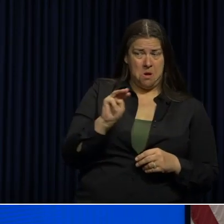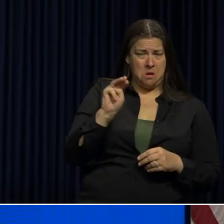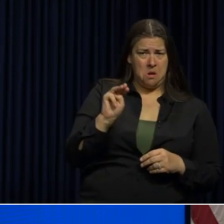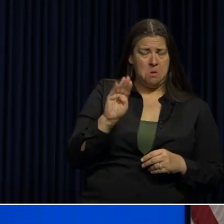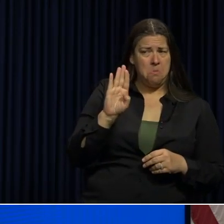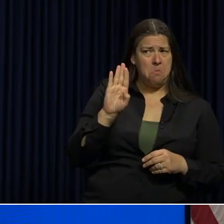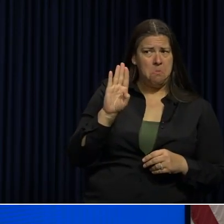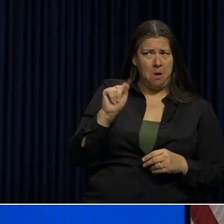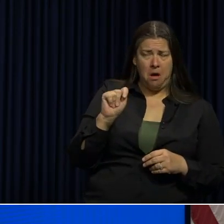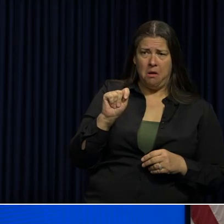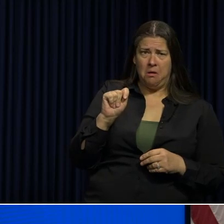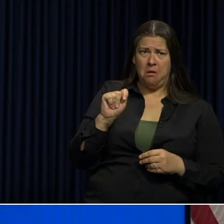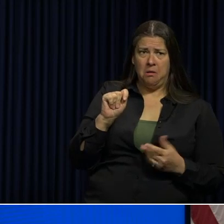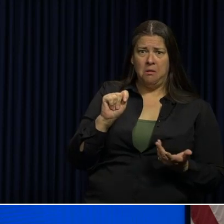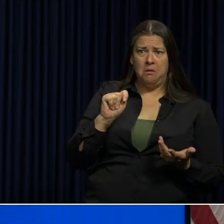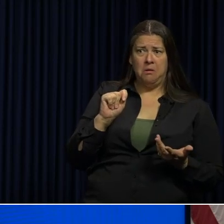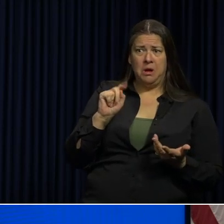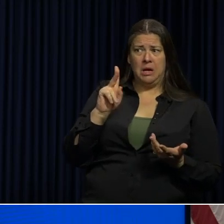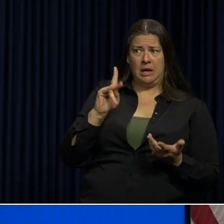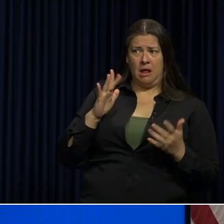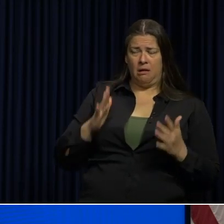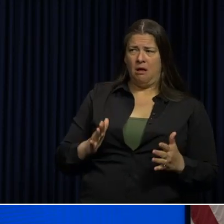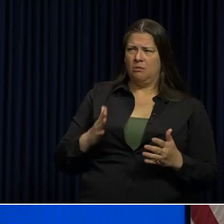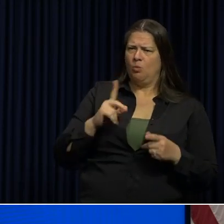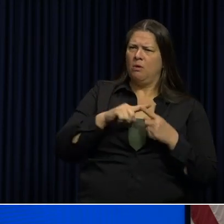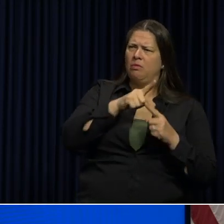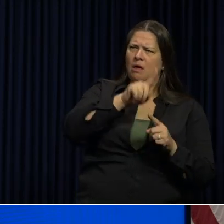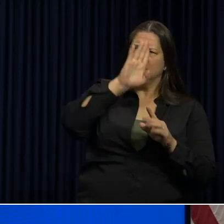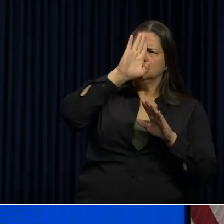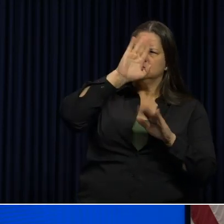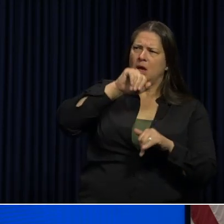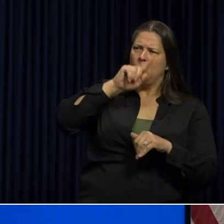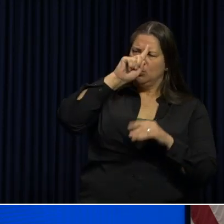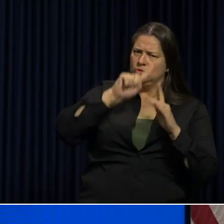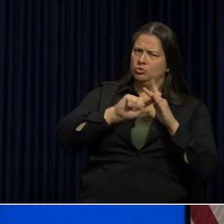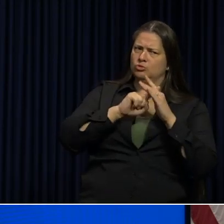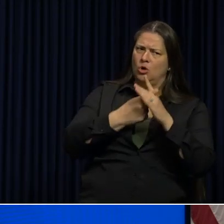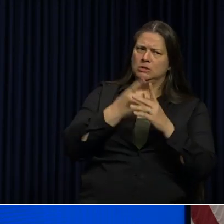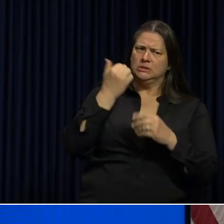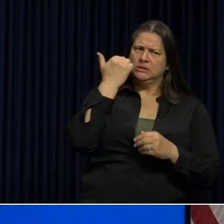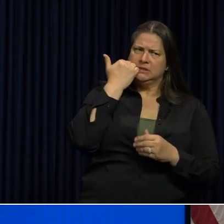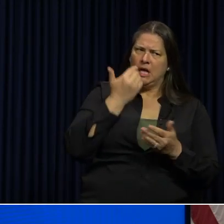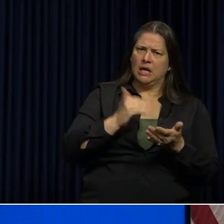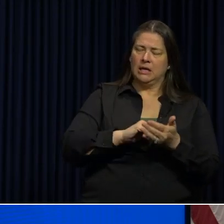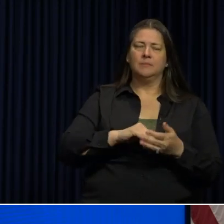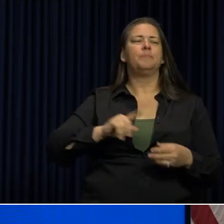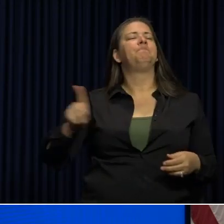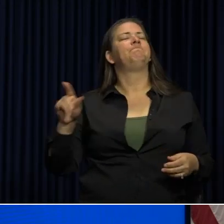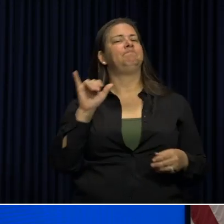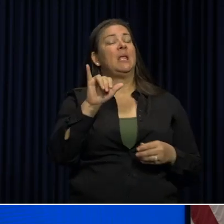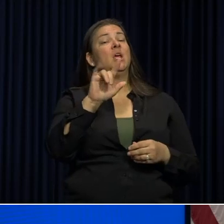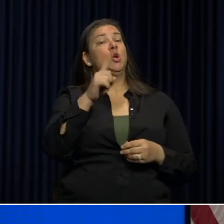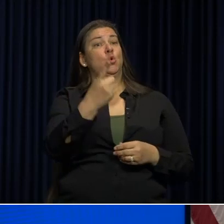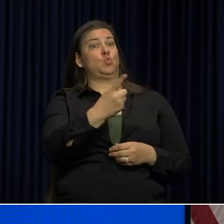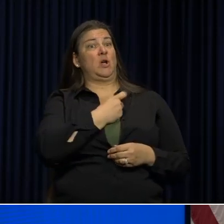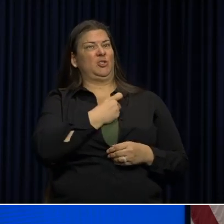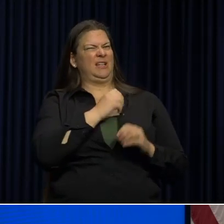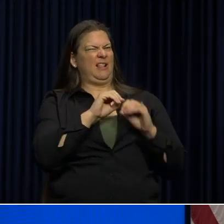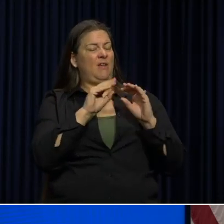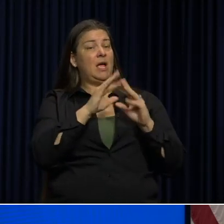should Kentuckians expect to be able to resume going to the dentist for? Question is on dentists, and